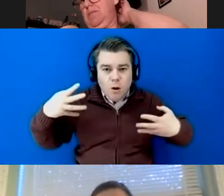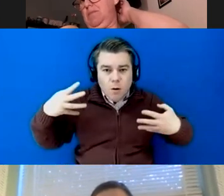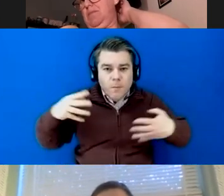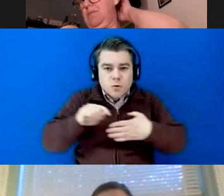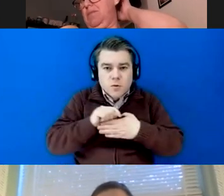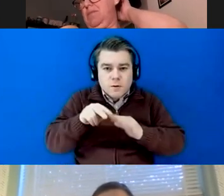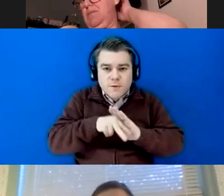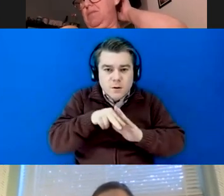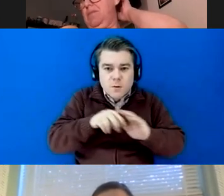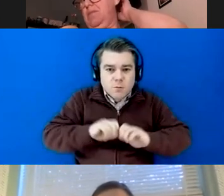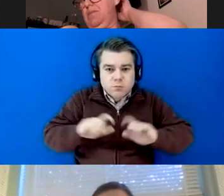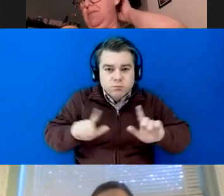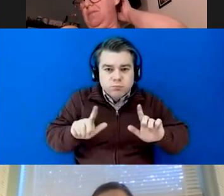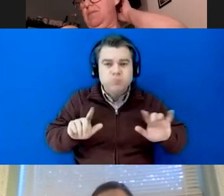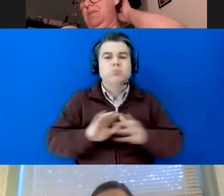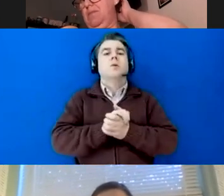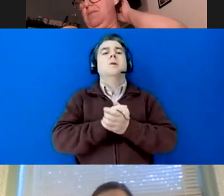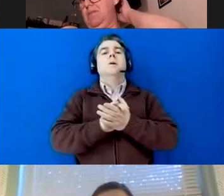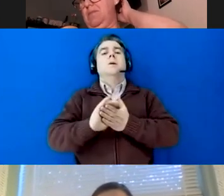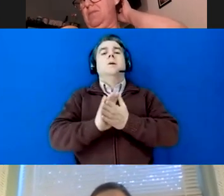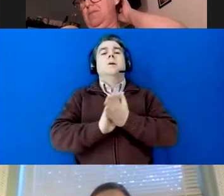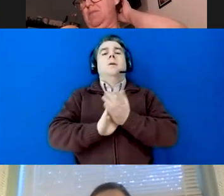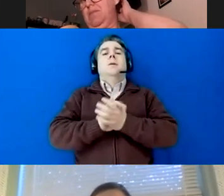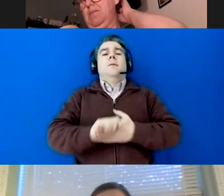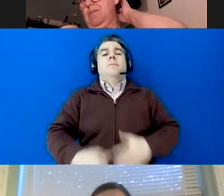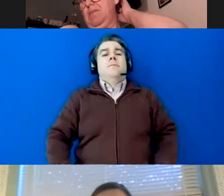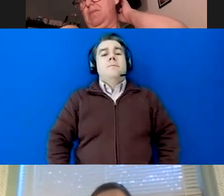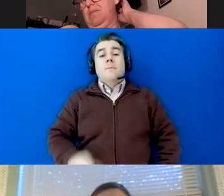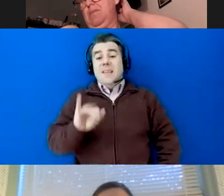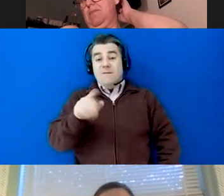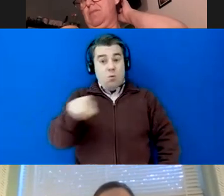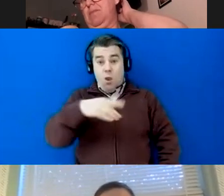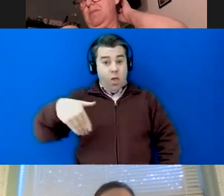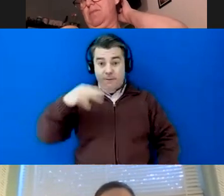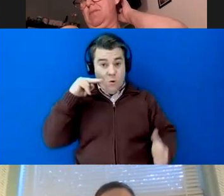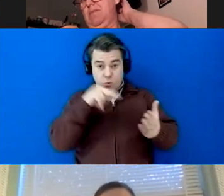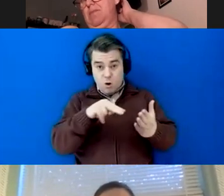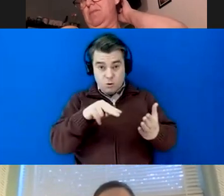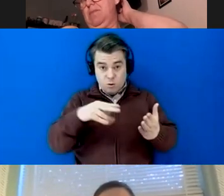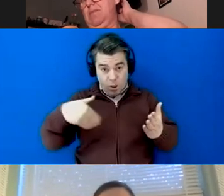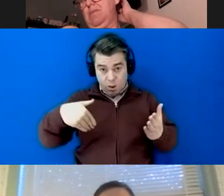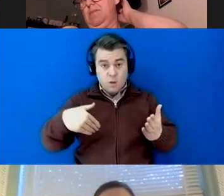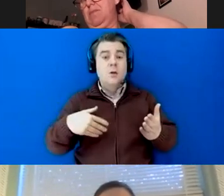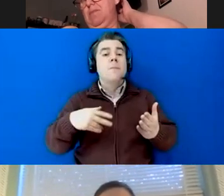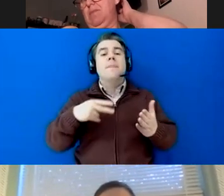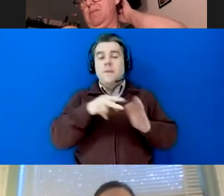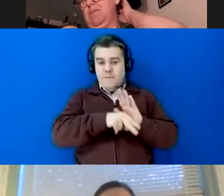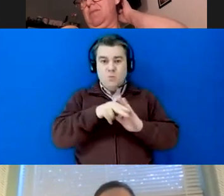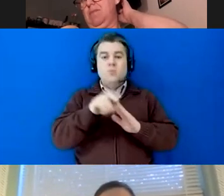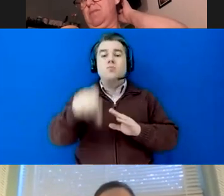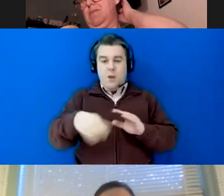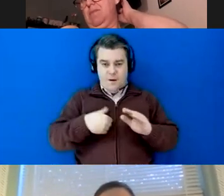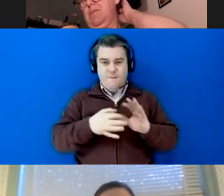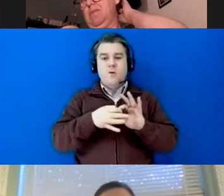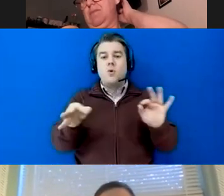video. Okay. If you have not watched this already, these training videos do have closed captioning, but I